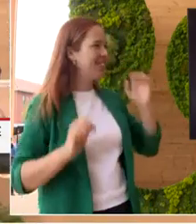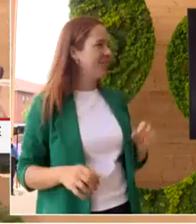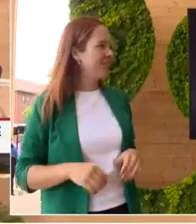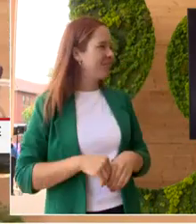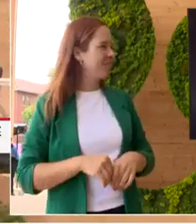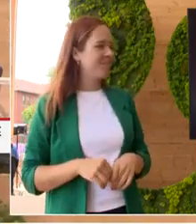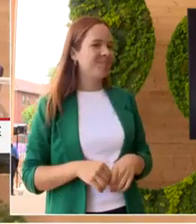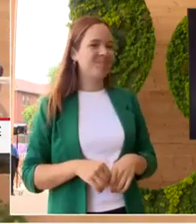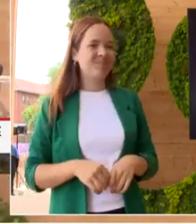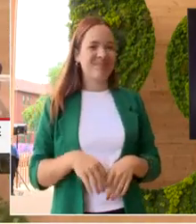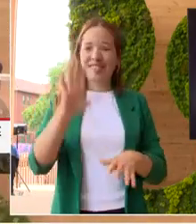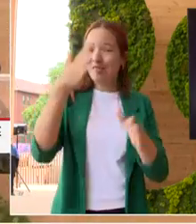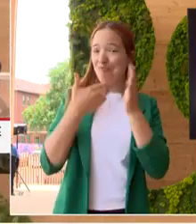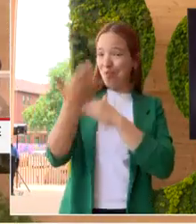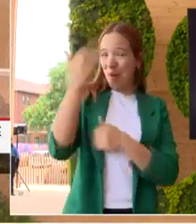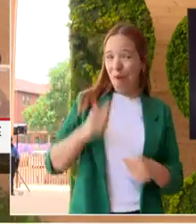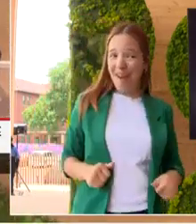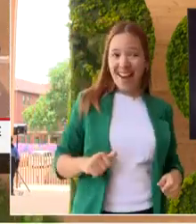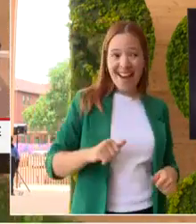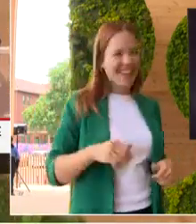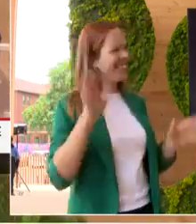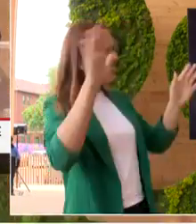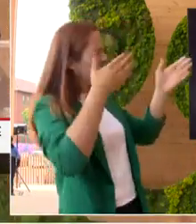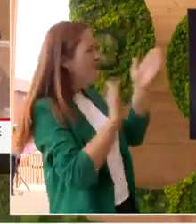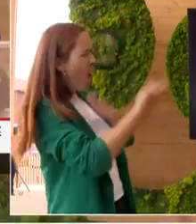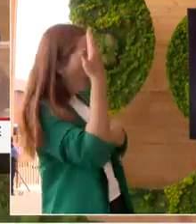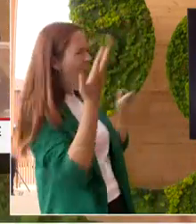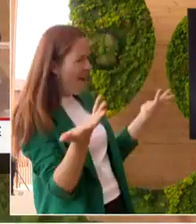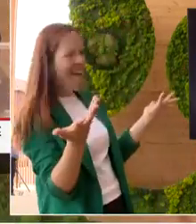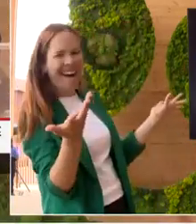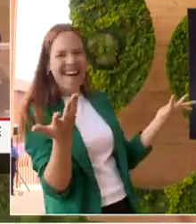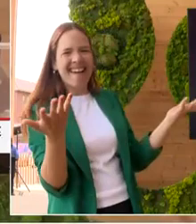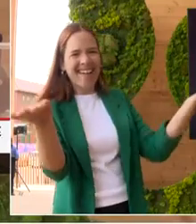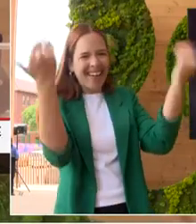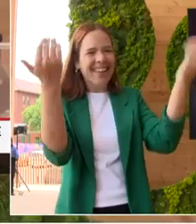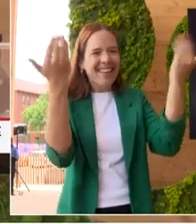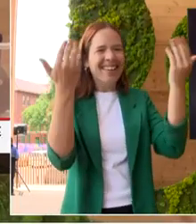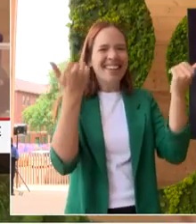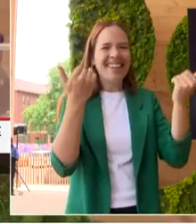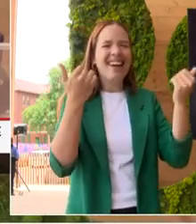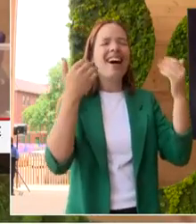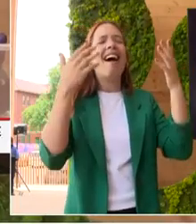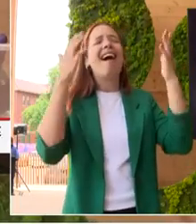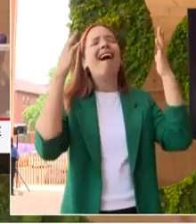Good morning. It's a beautiful day in the neighborhood.